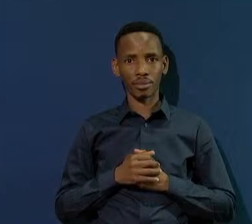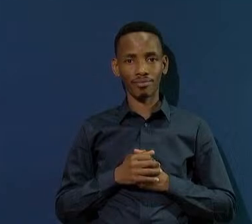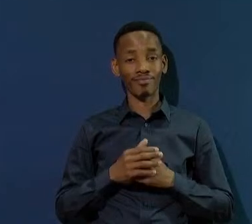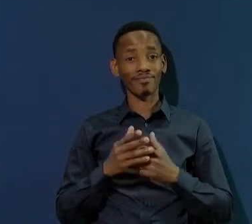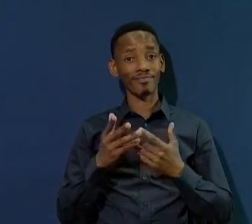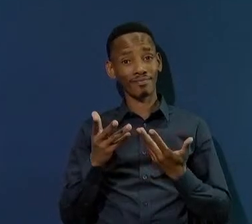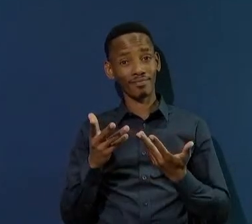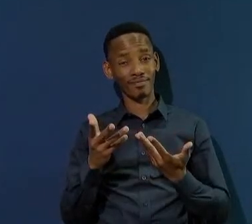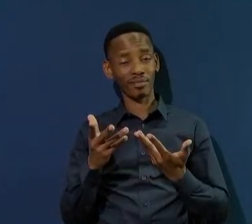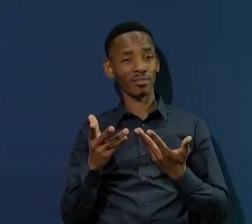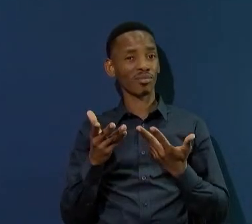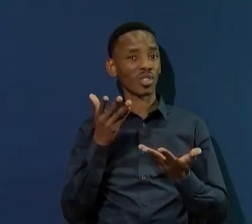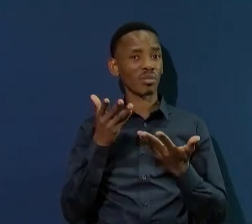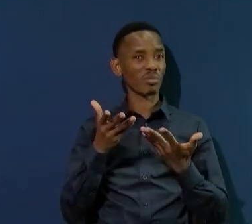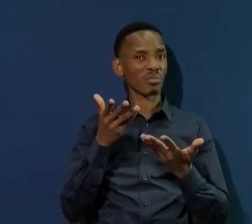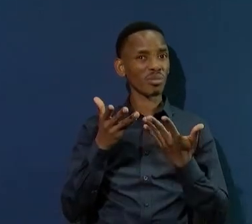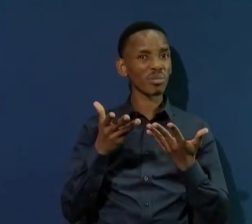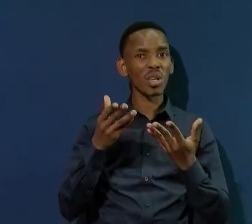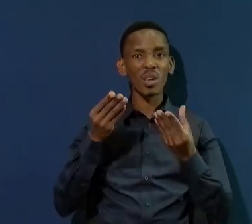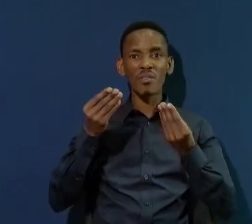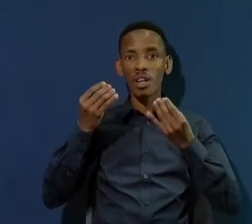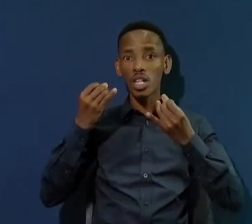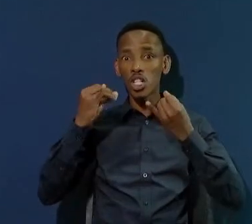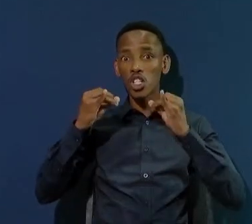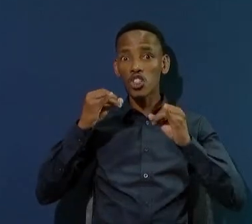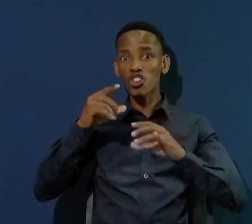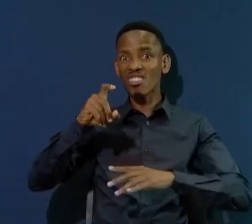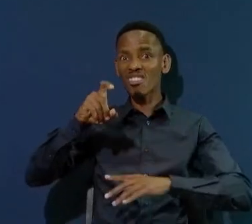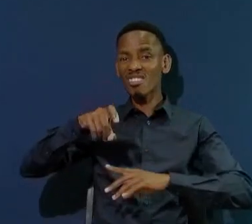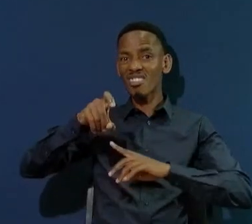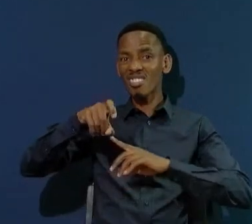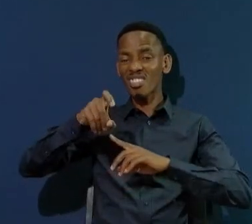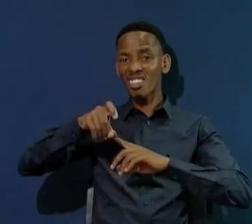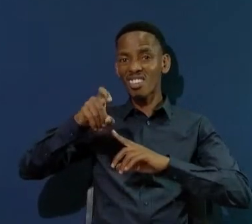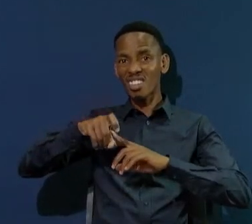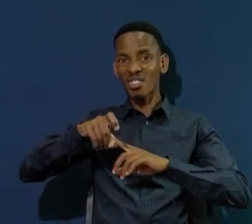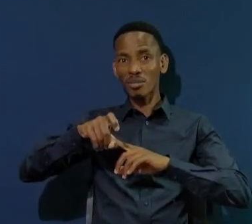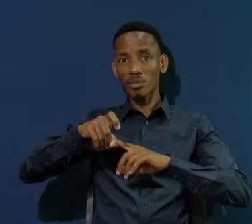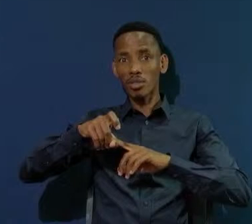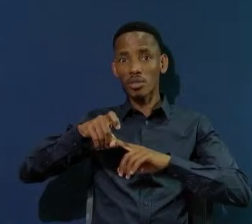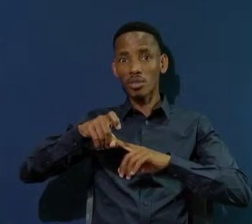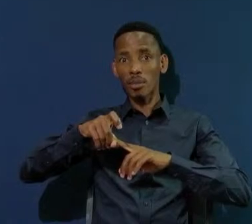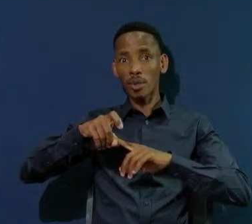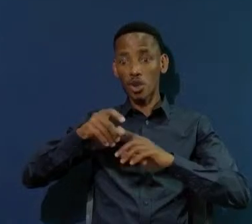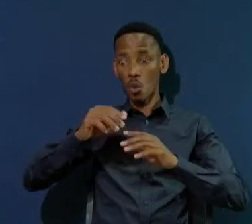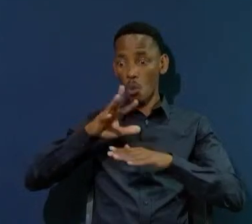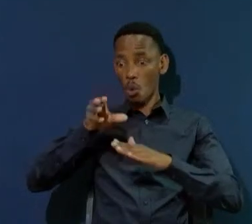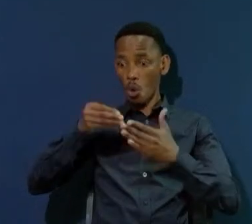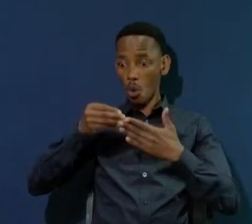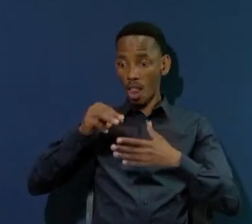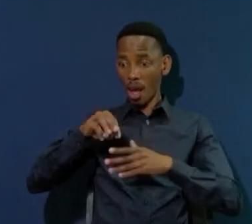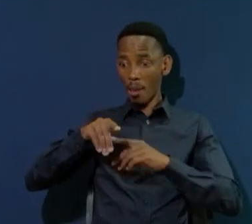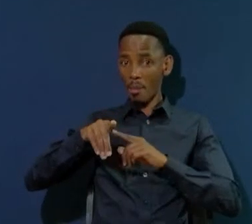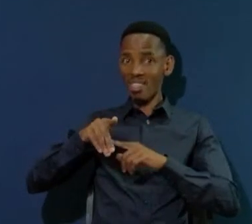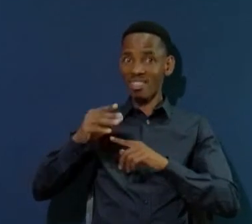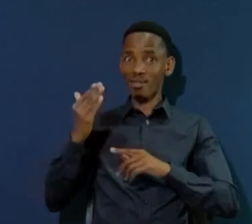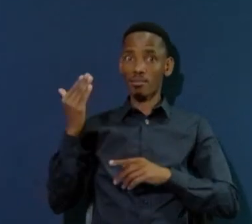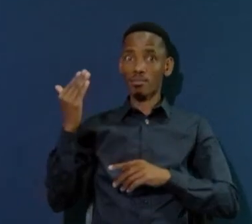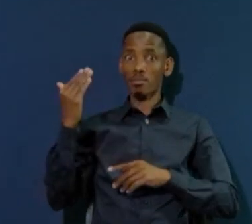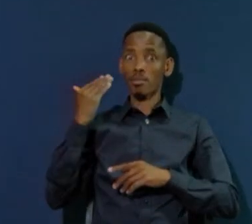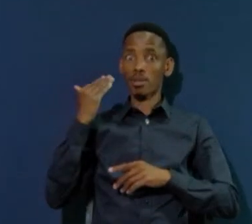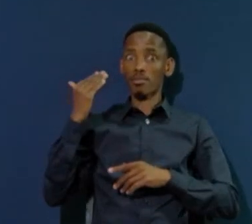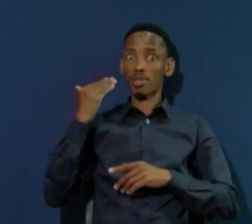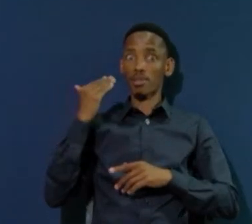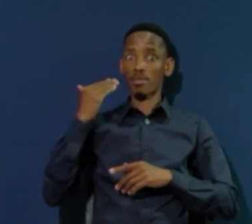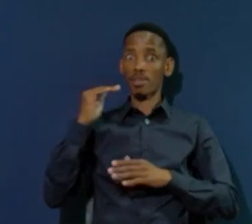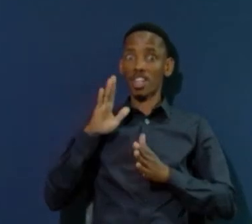there is an issue that requires the participation of those then former members of the National Assembly, go